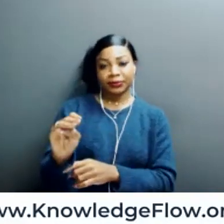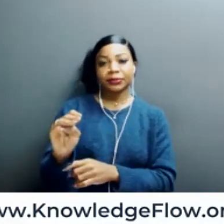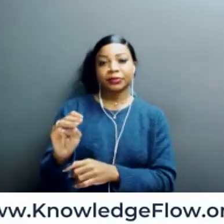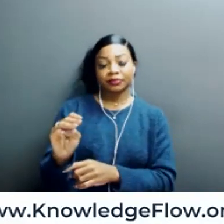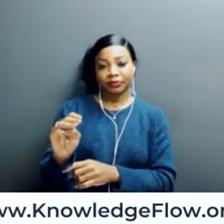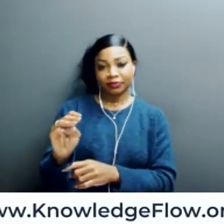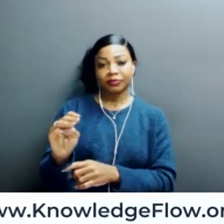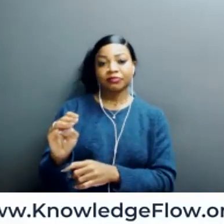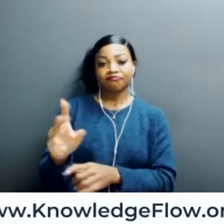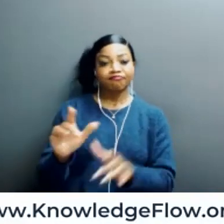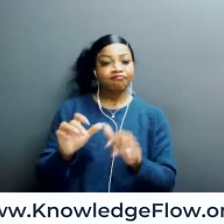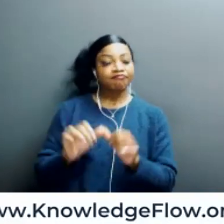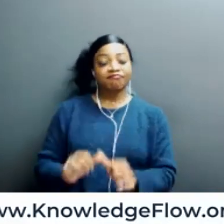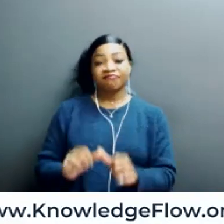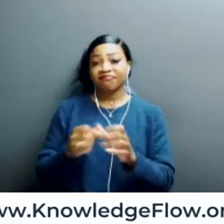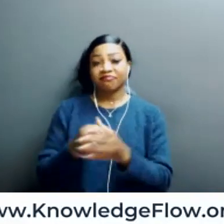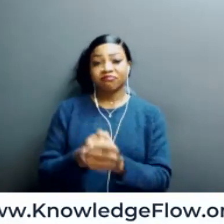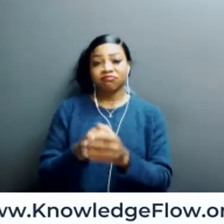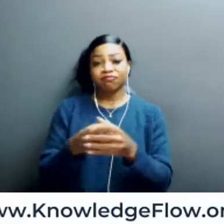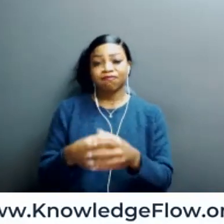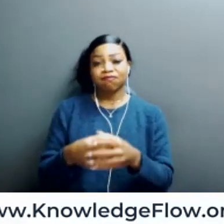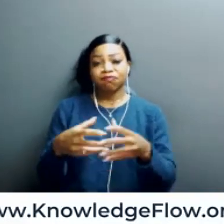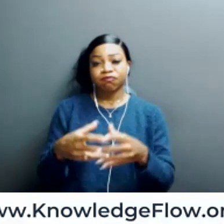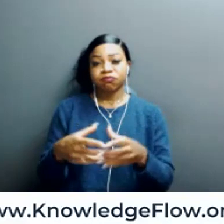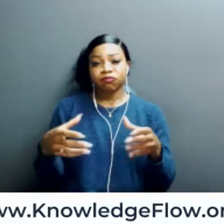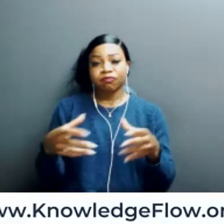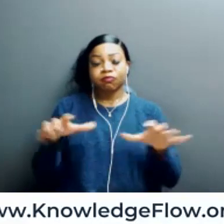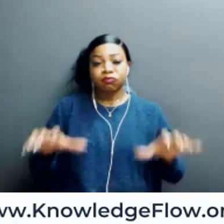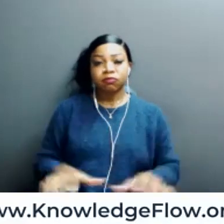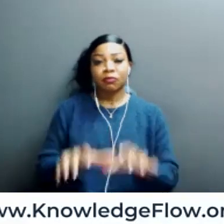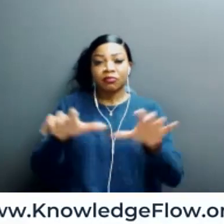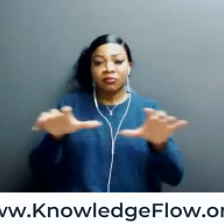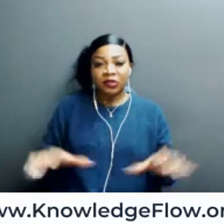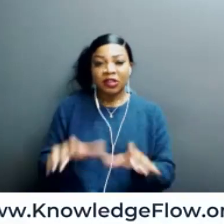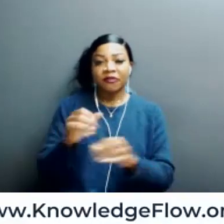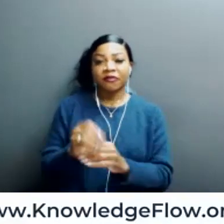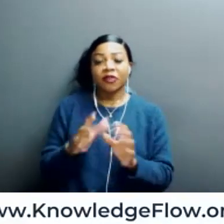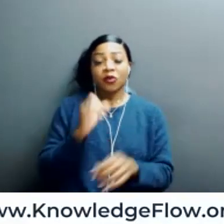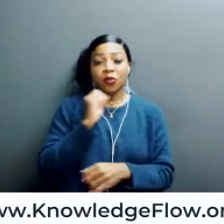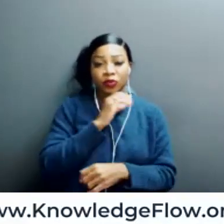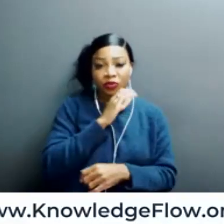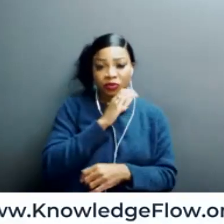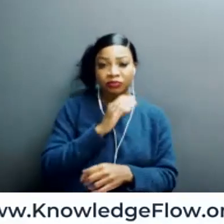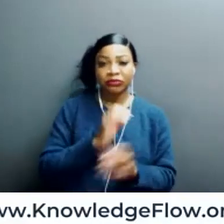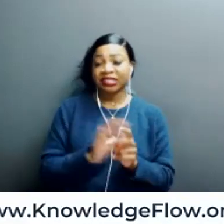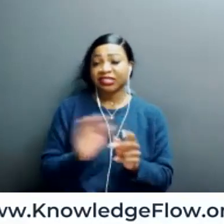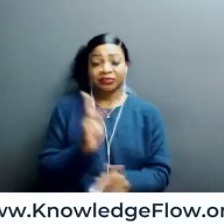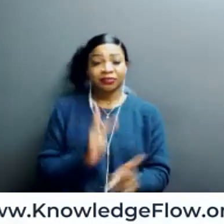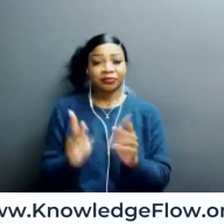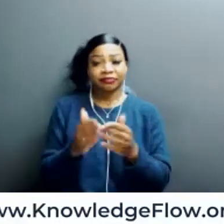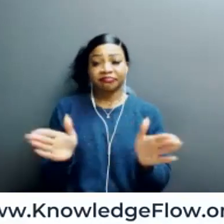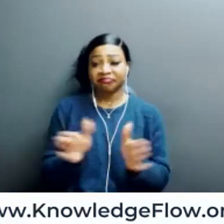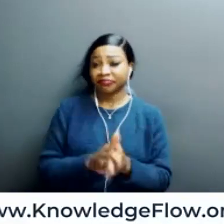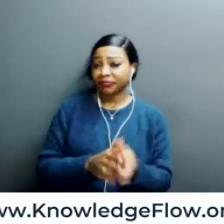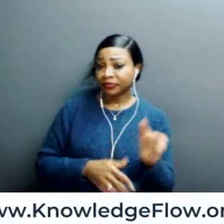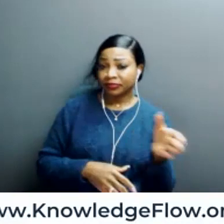and constantly growing activity for most of us and particularly older adults uh Emily do you have any